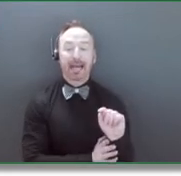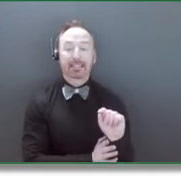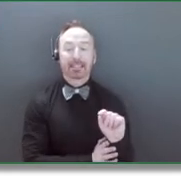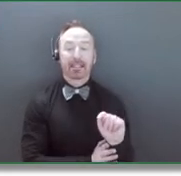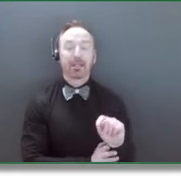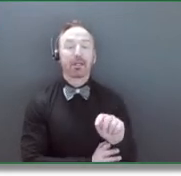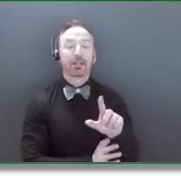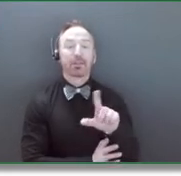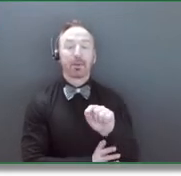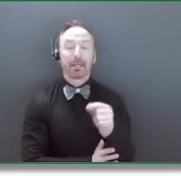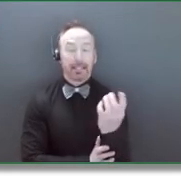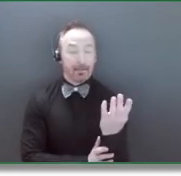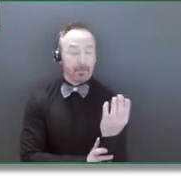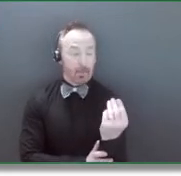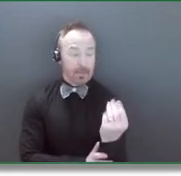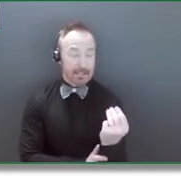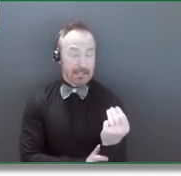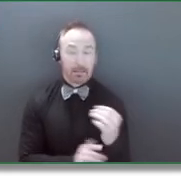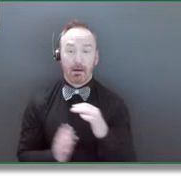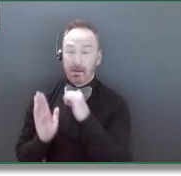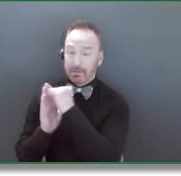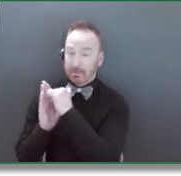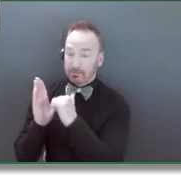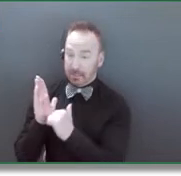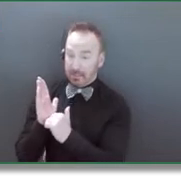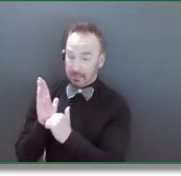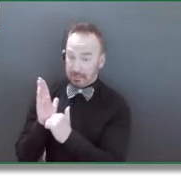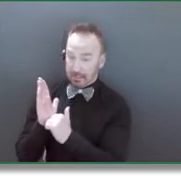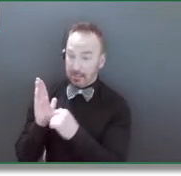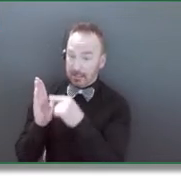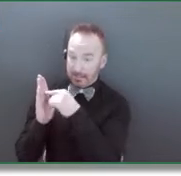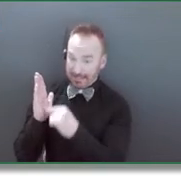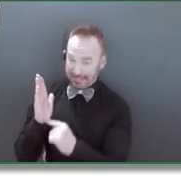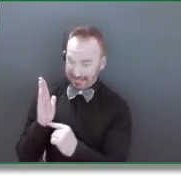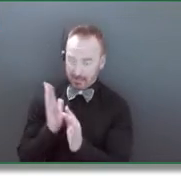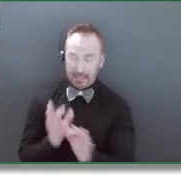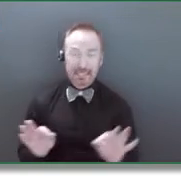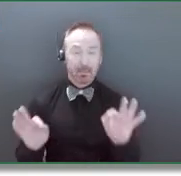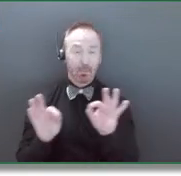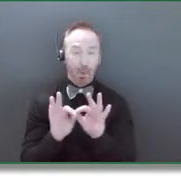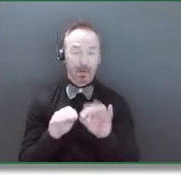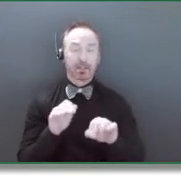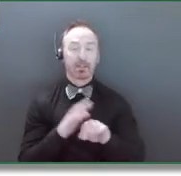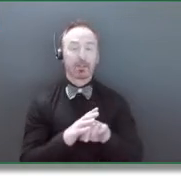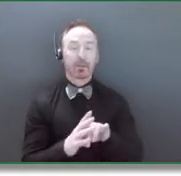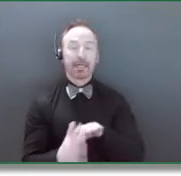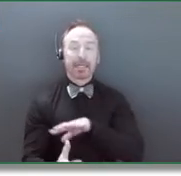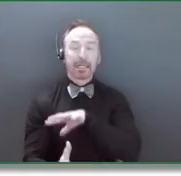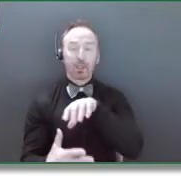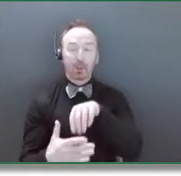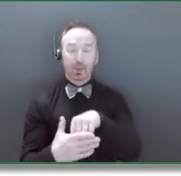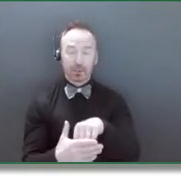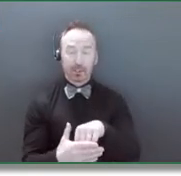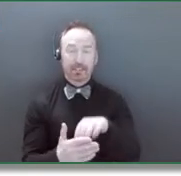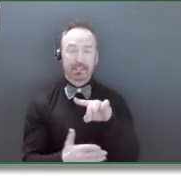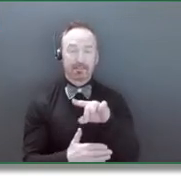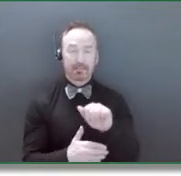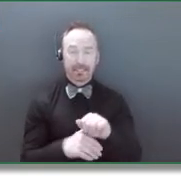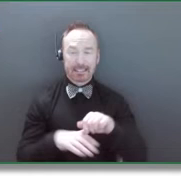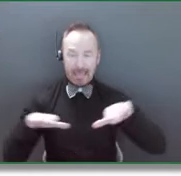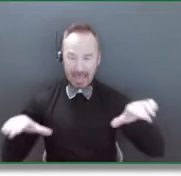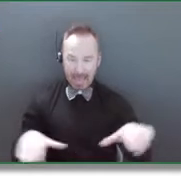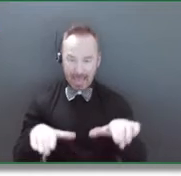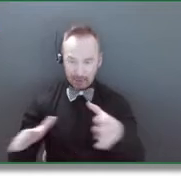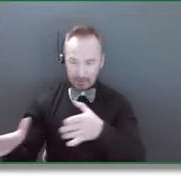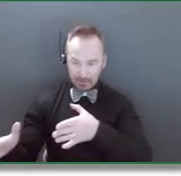on the agenda the importance of disability inclusion action plans by all levels of